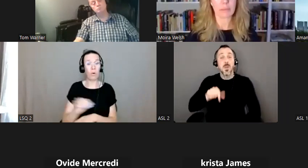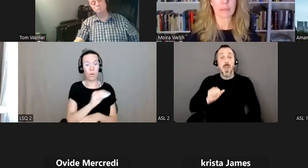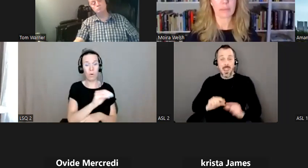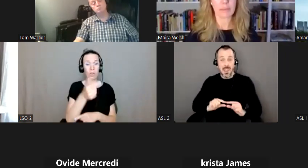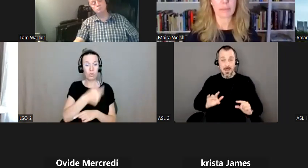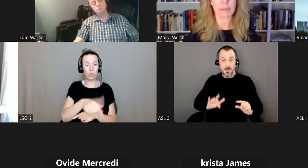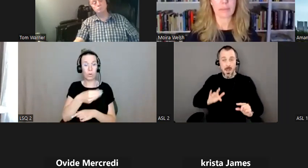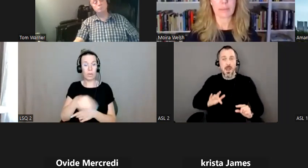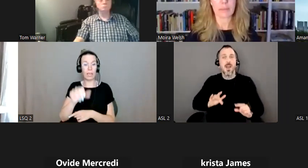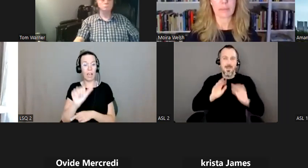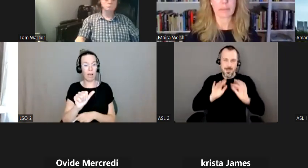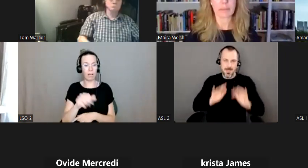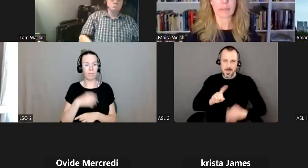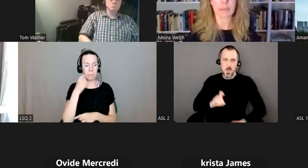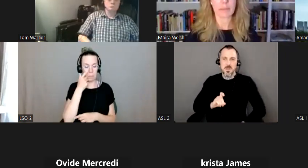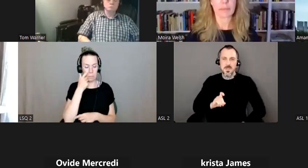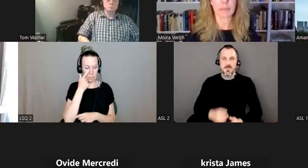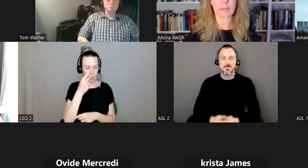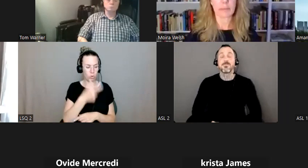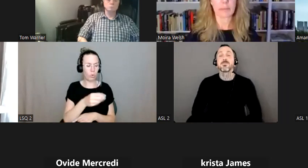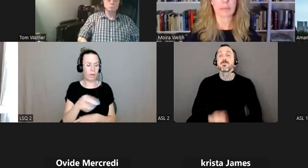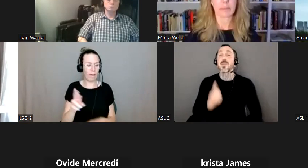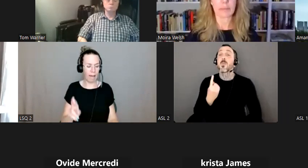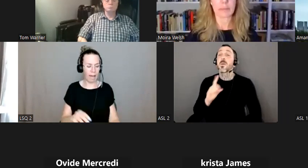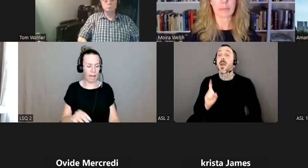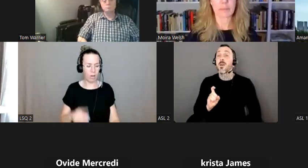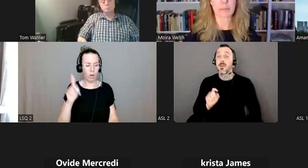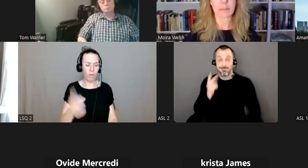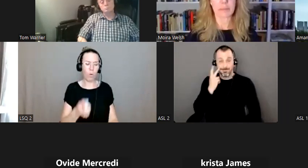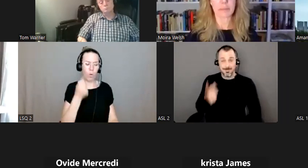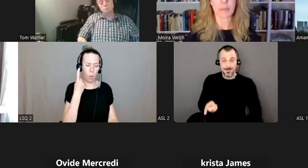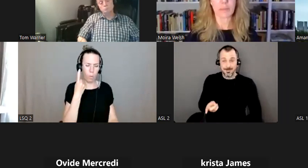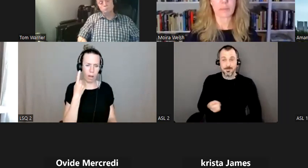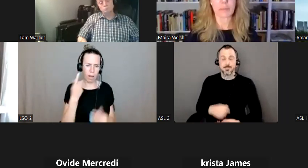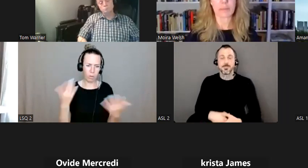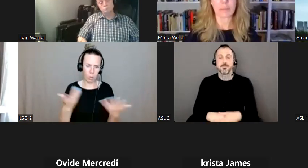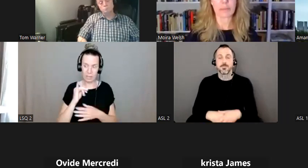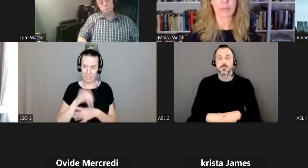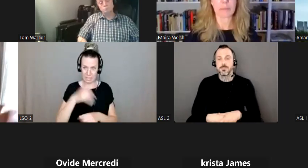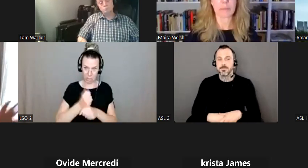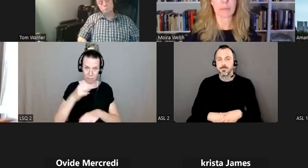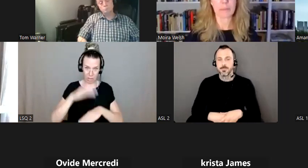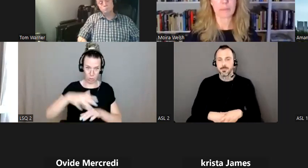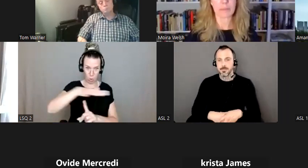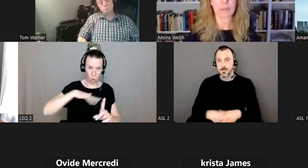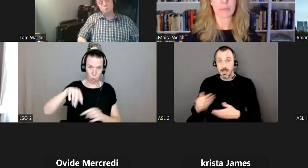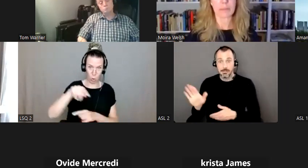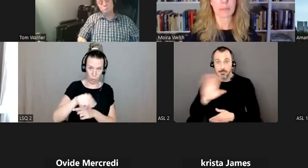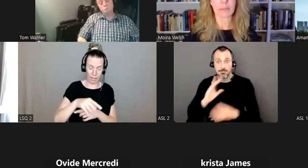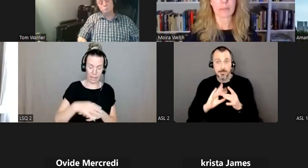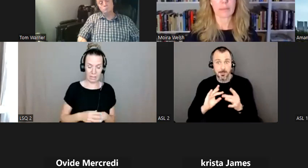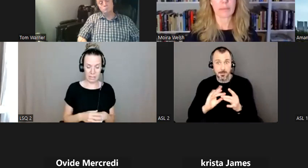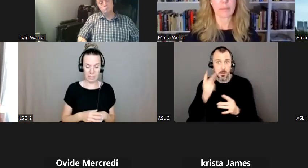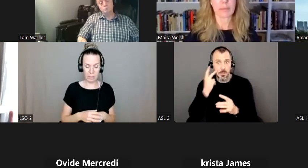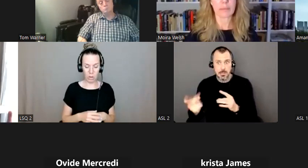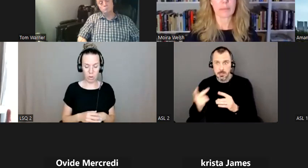is, working in this frame, hearing your comment that things are getting worse. And by the way, that's exactly what we